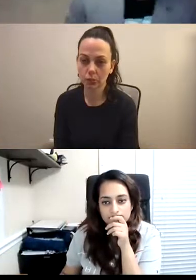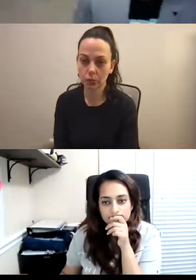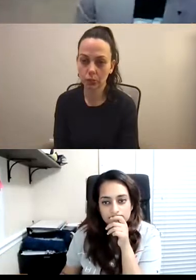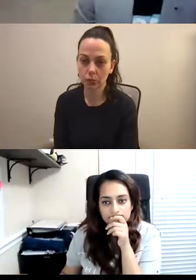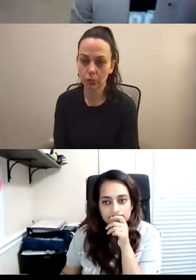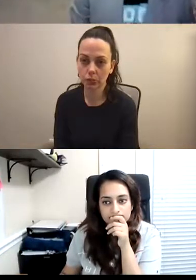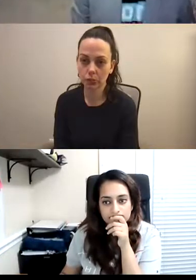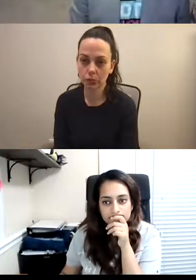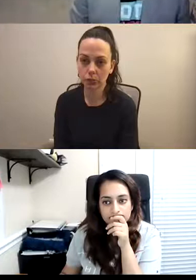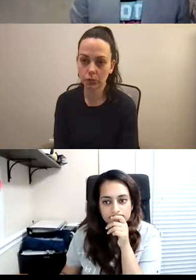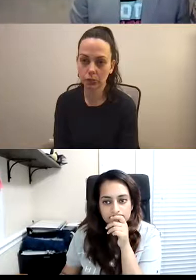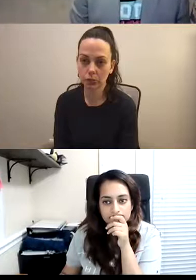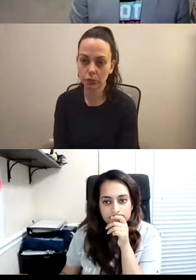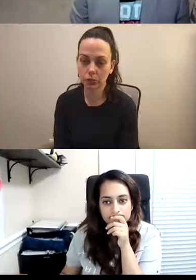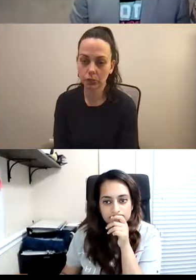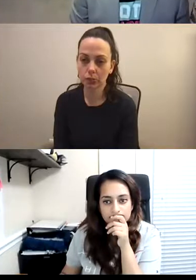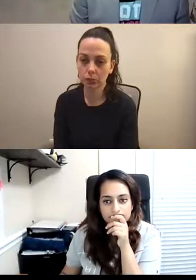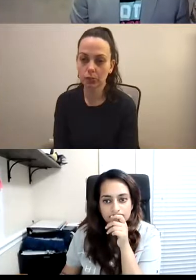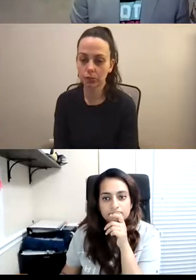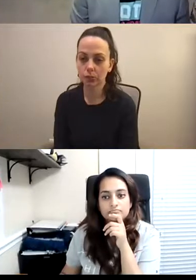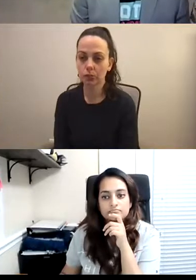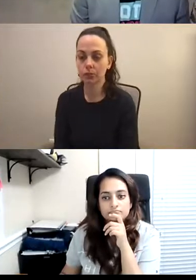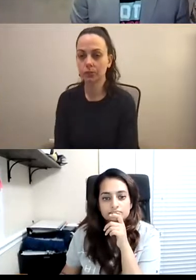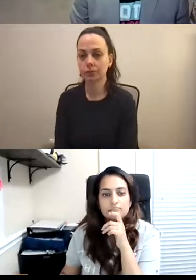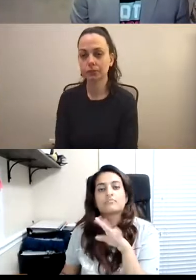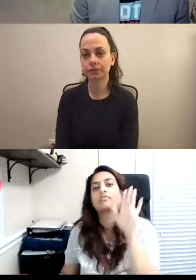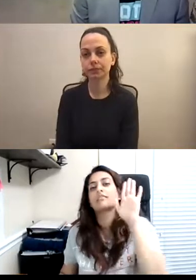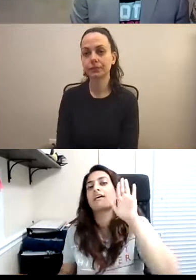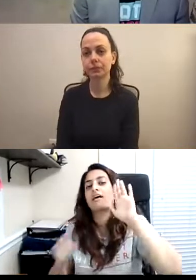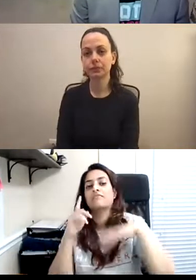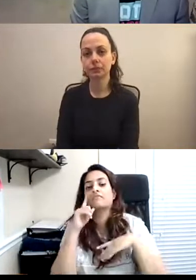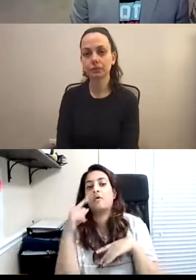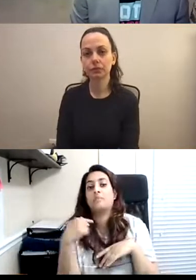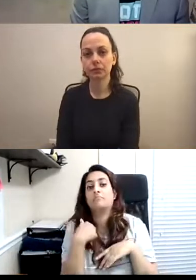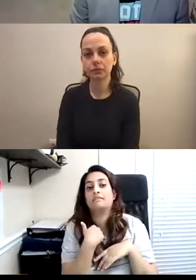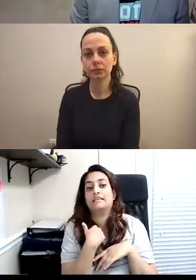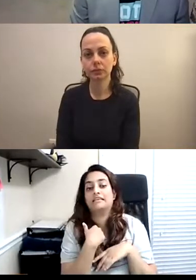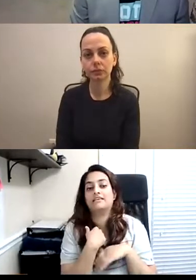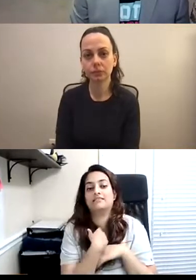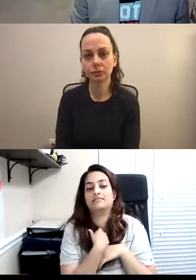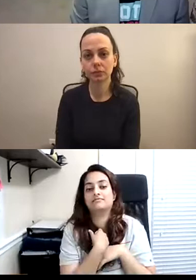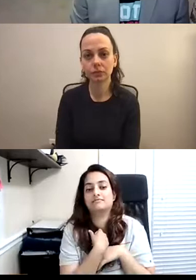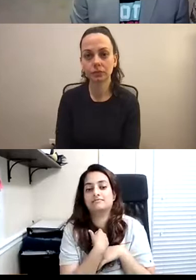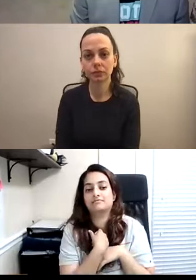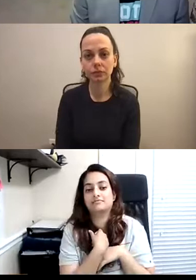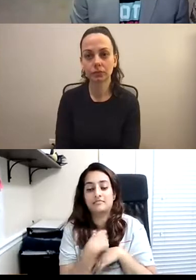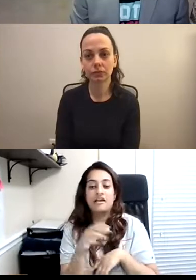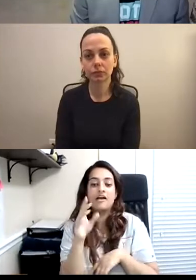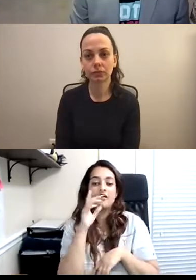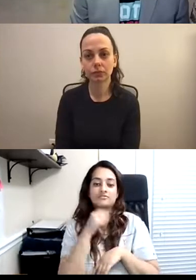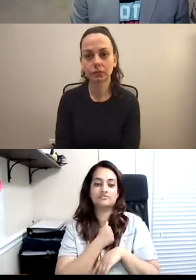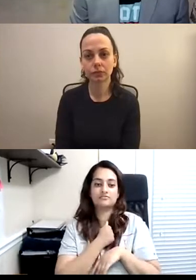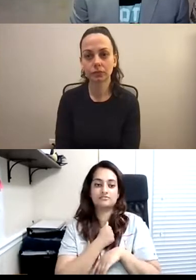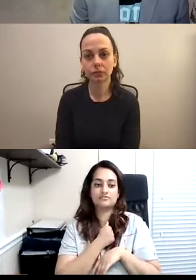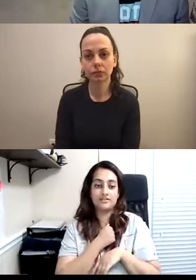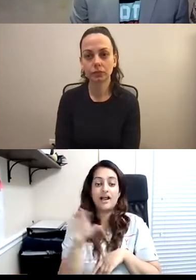no doubt. So, Drew, what has your experience been like on the dating apps? Oh man,